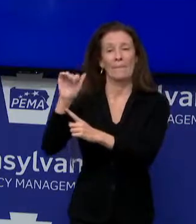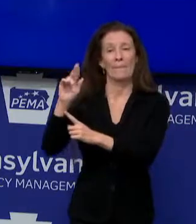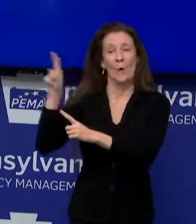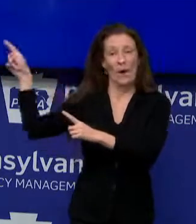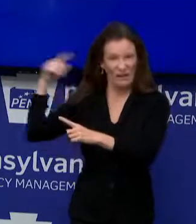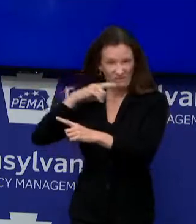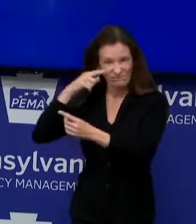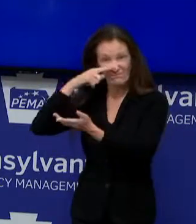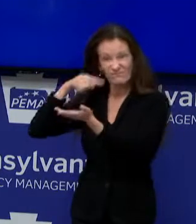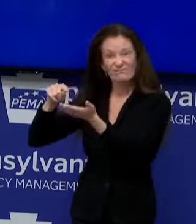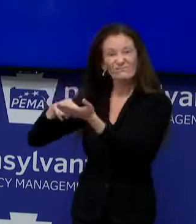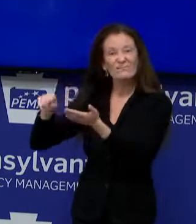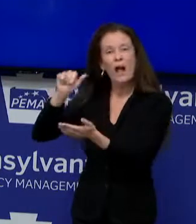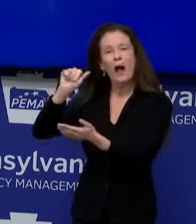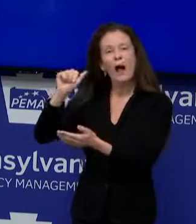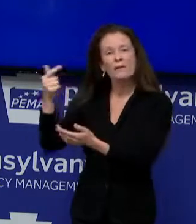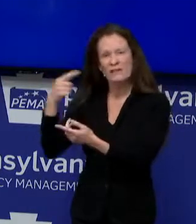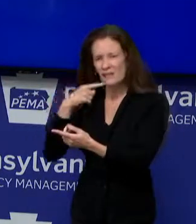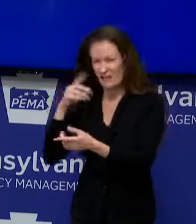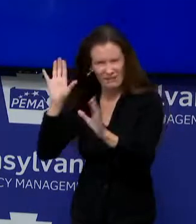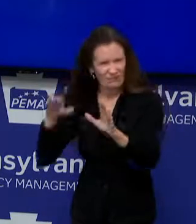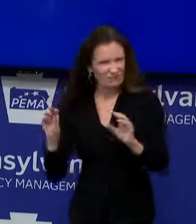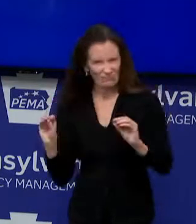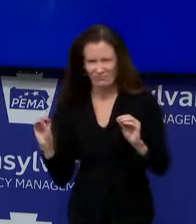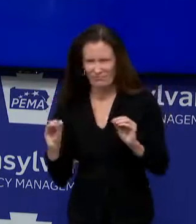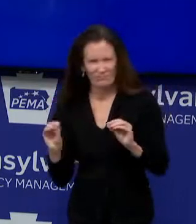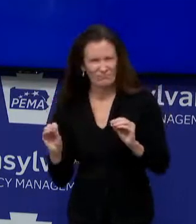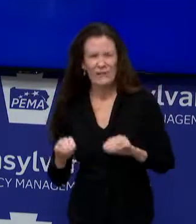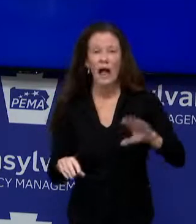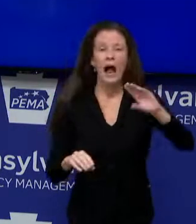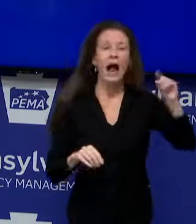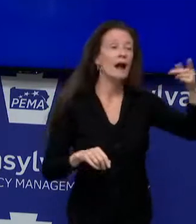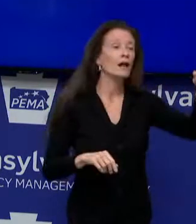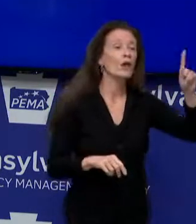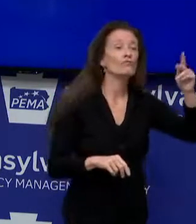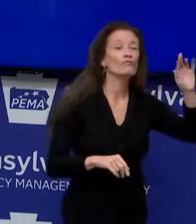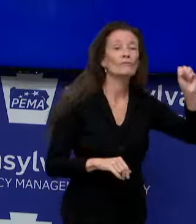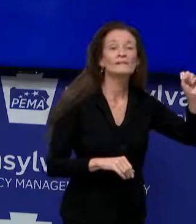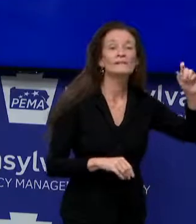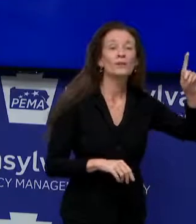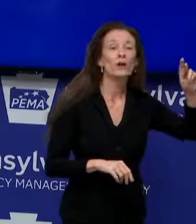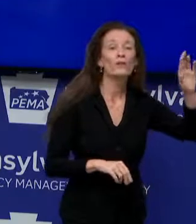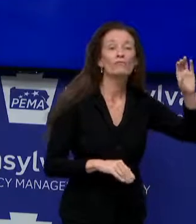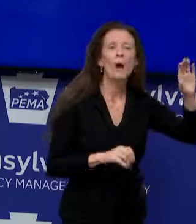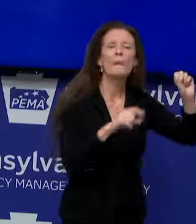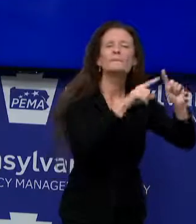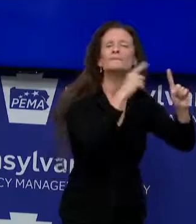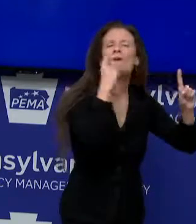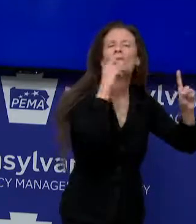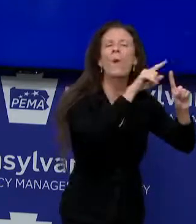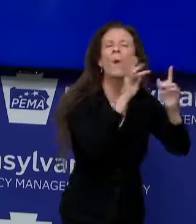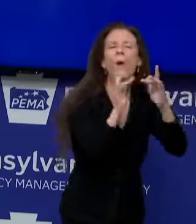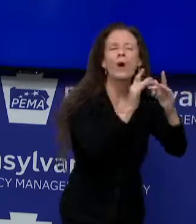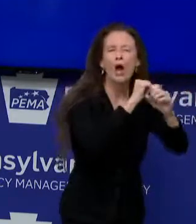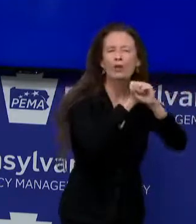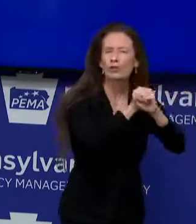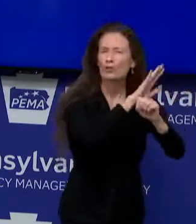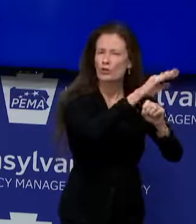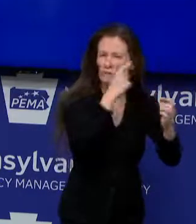Krebs, who oversaw election cybersecurity for the Trump administration, said this election was the most secure in United States